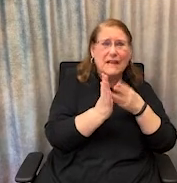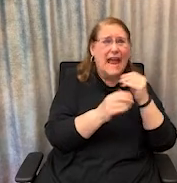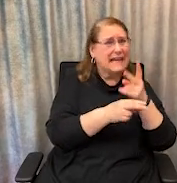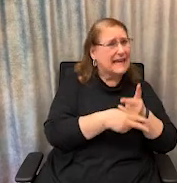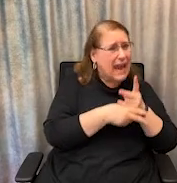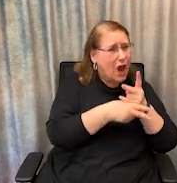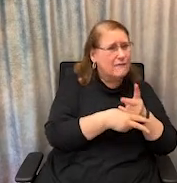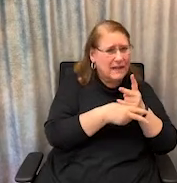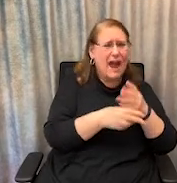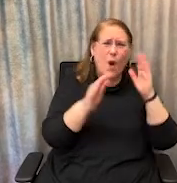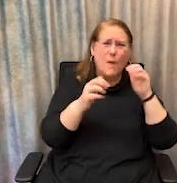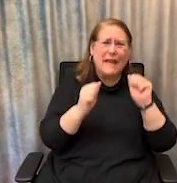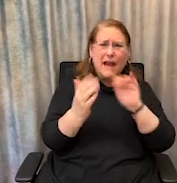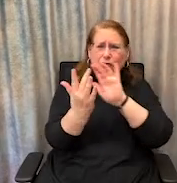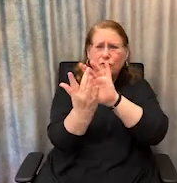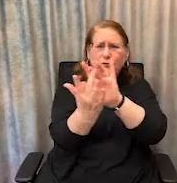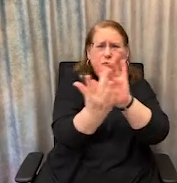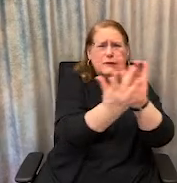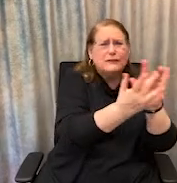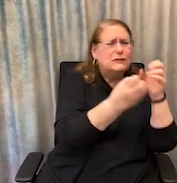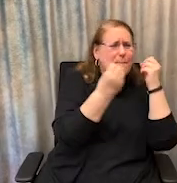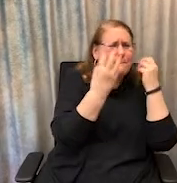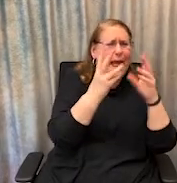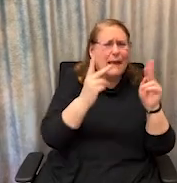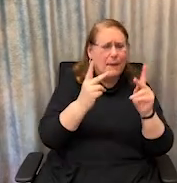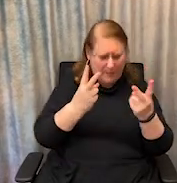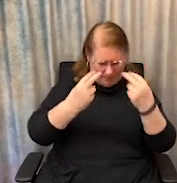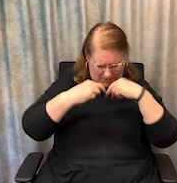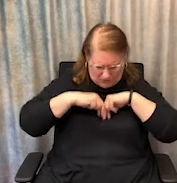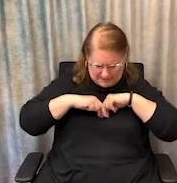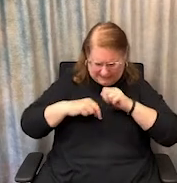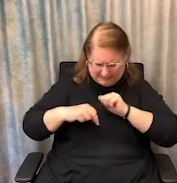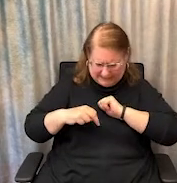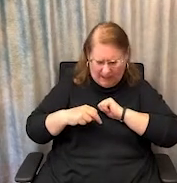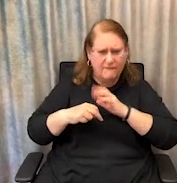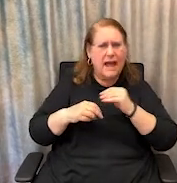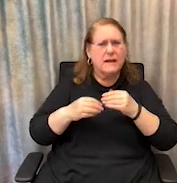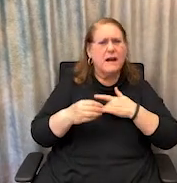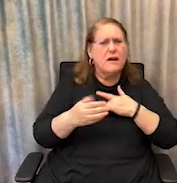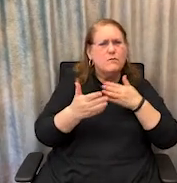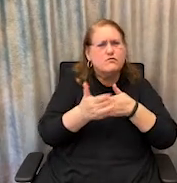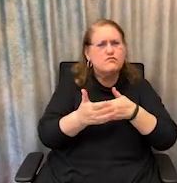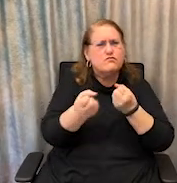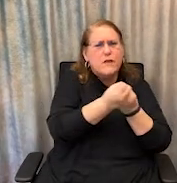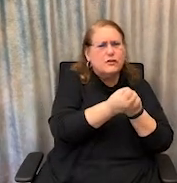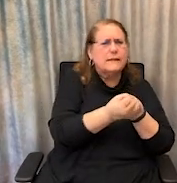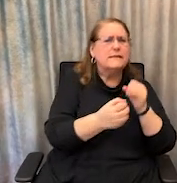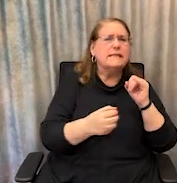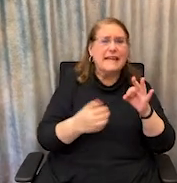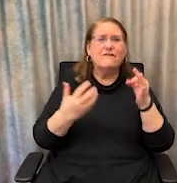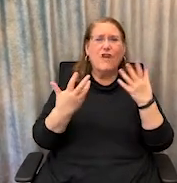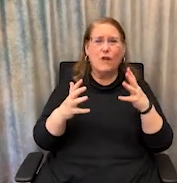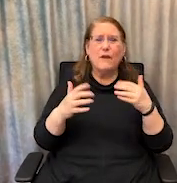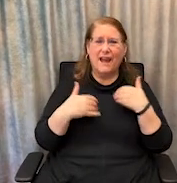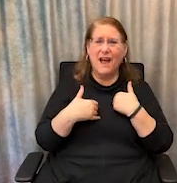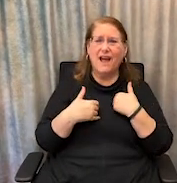can reach a lot of people and make them work a little bit on themselves and their prejudices, if they had any before. Thank